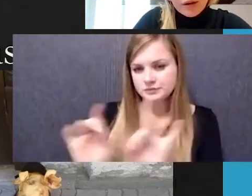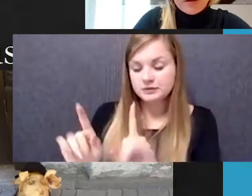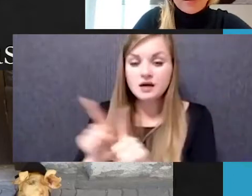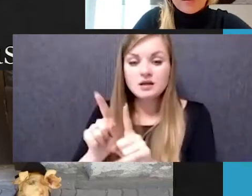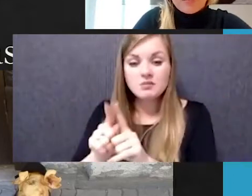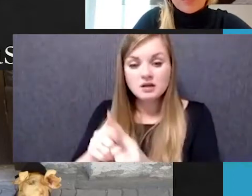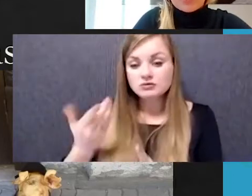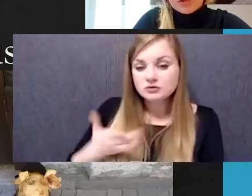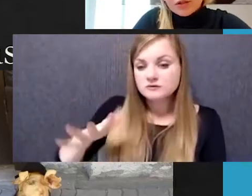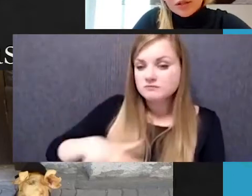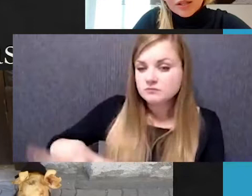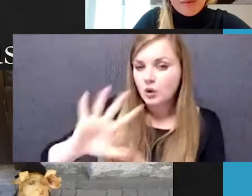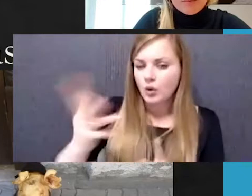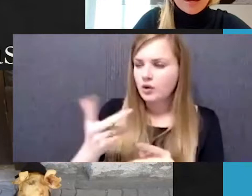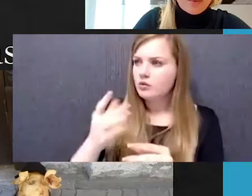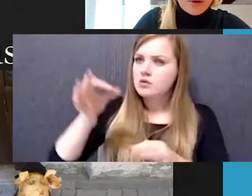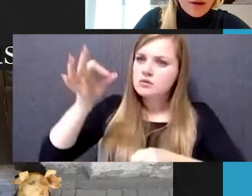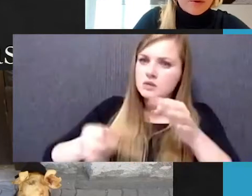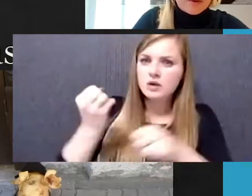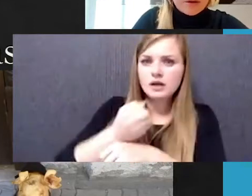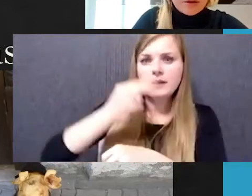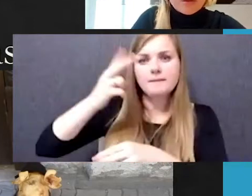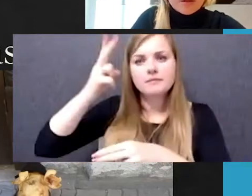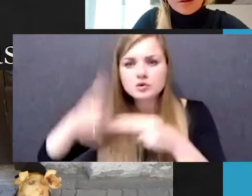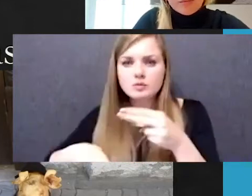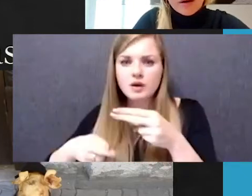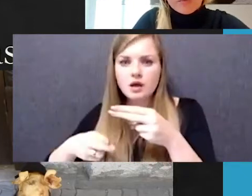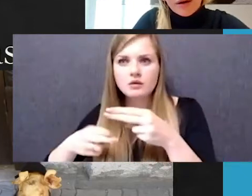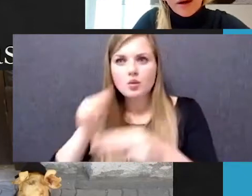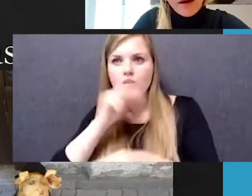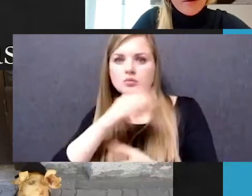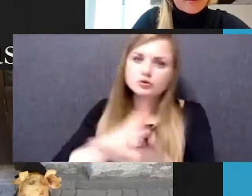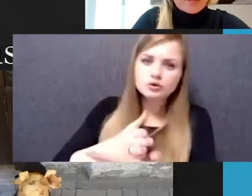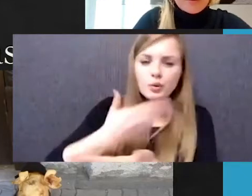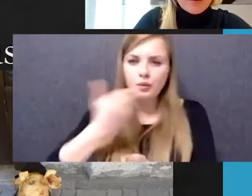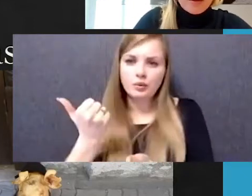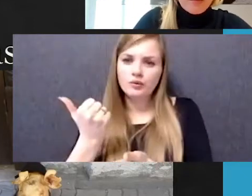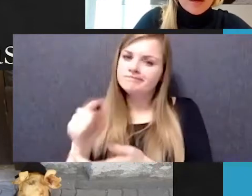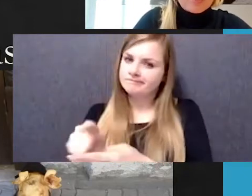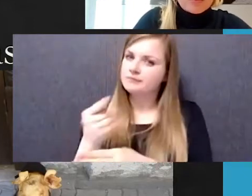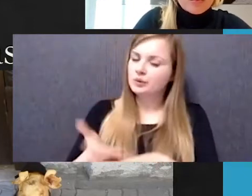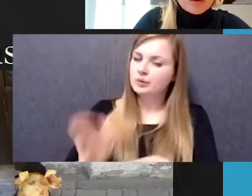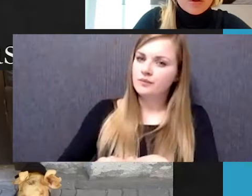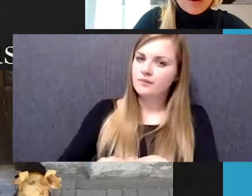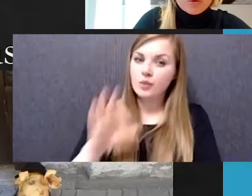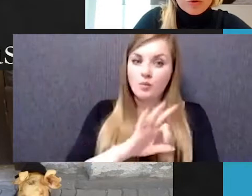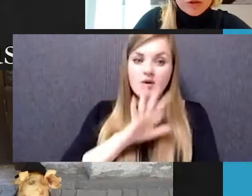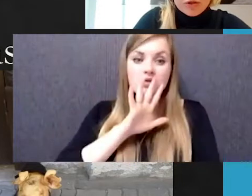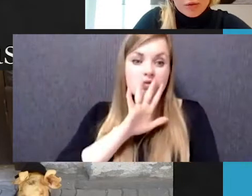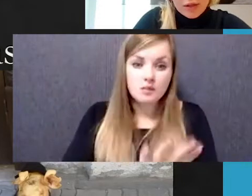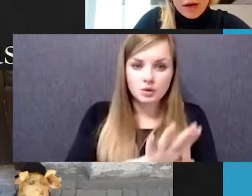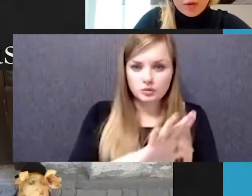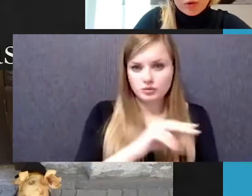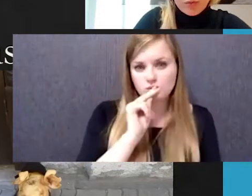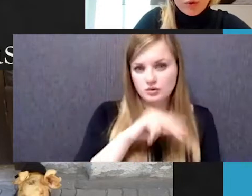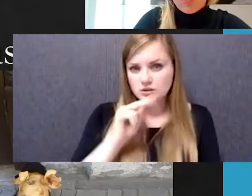danger, and they are different in practical terms when the courts have to establish whether